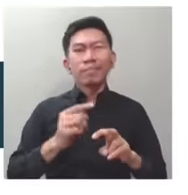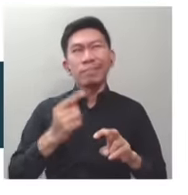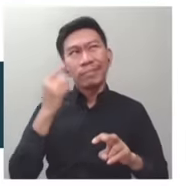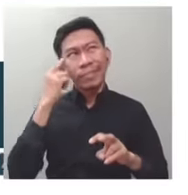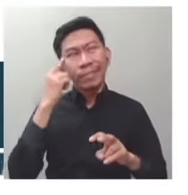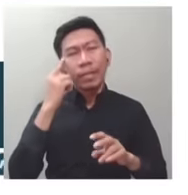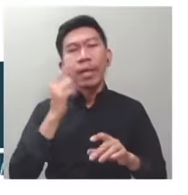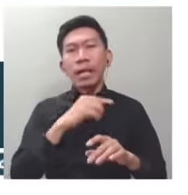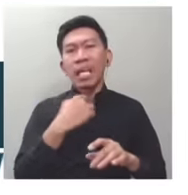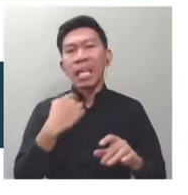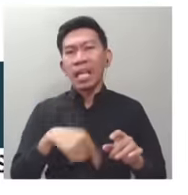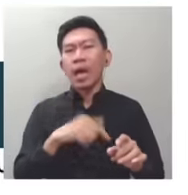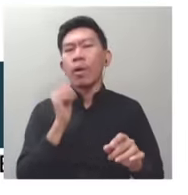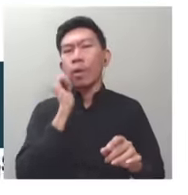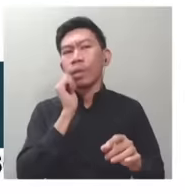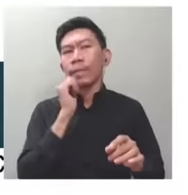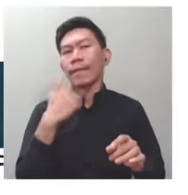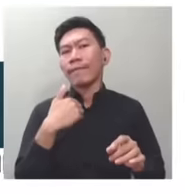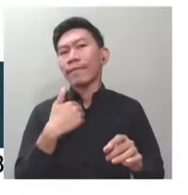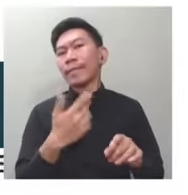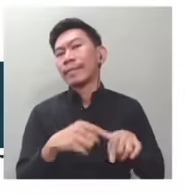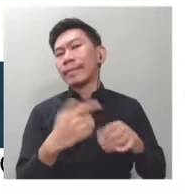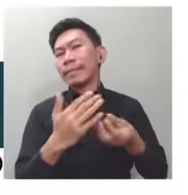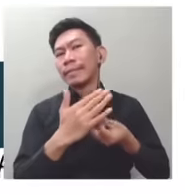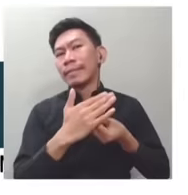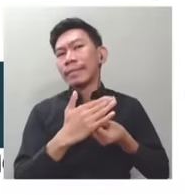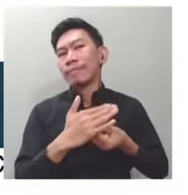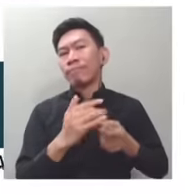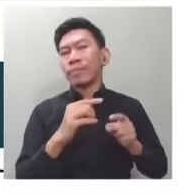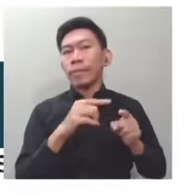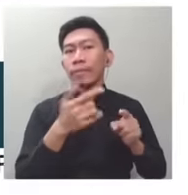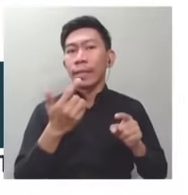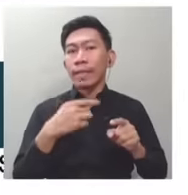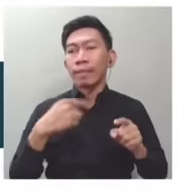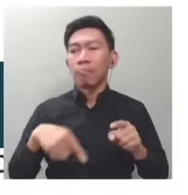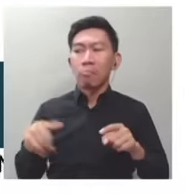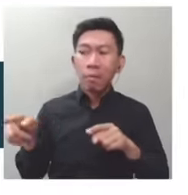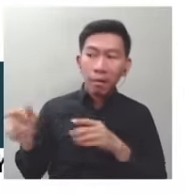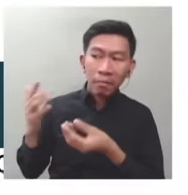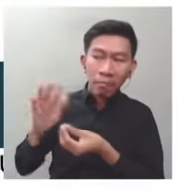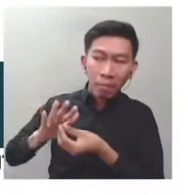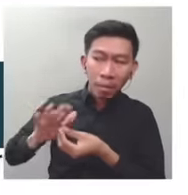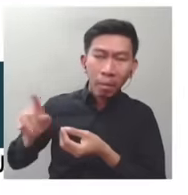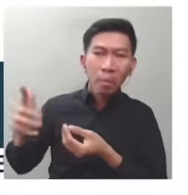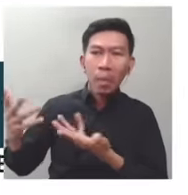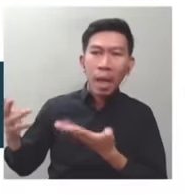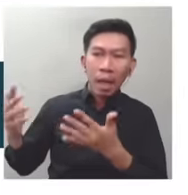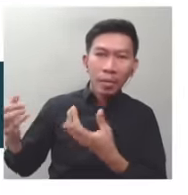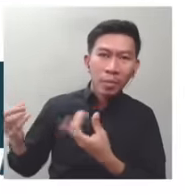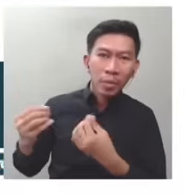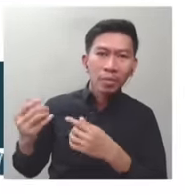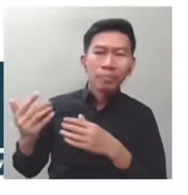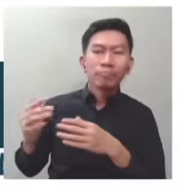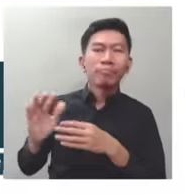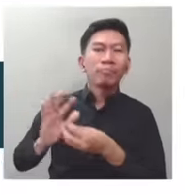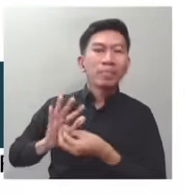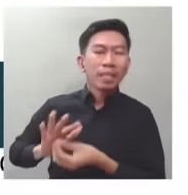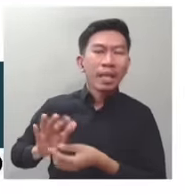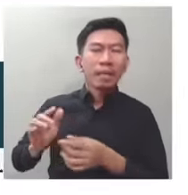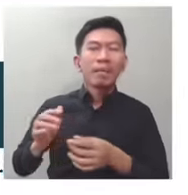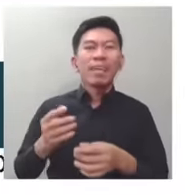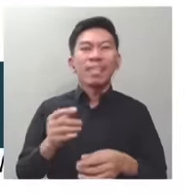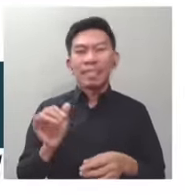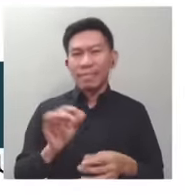corner. China knows for a fact that we don't react. And this is something that China learned effectively when we did not do